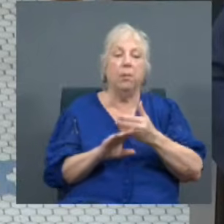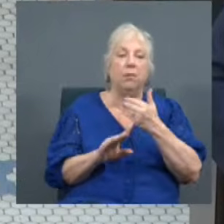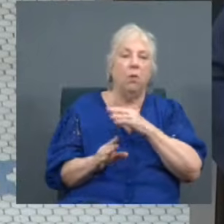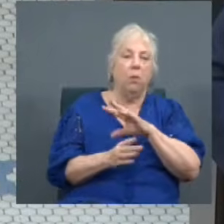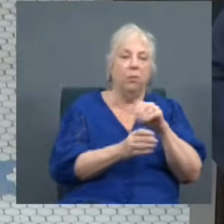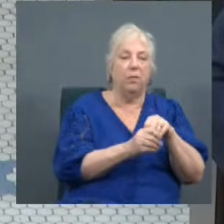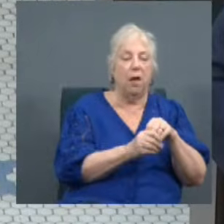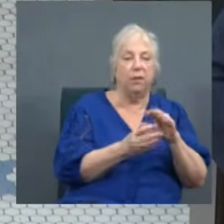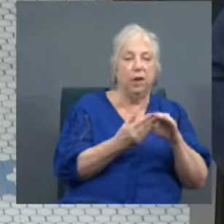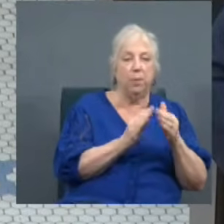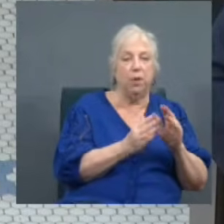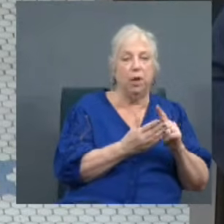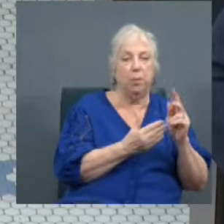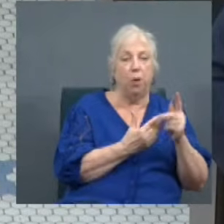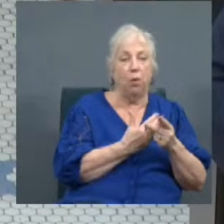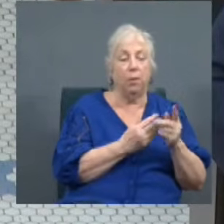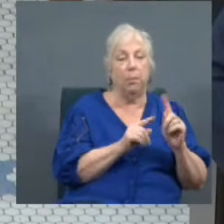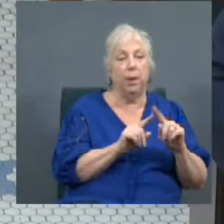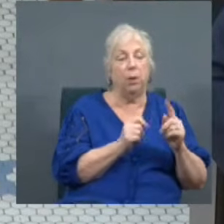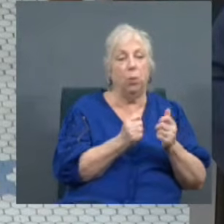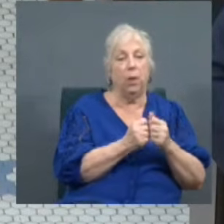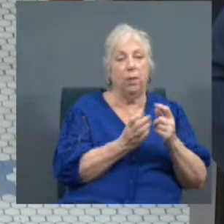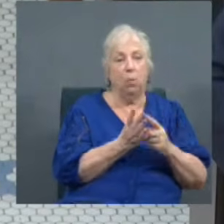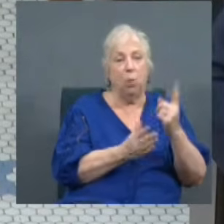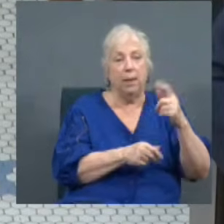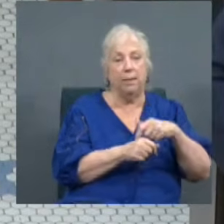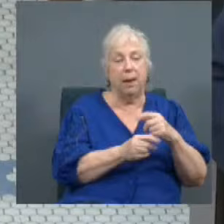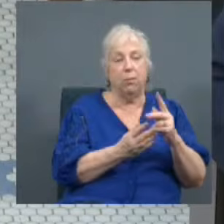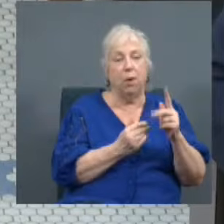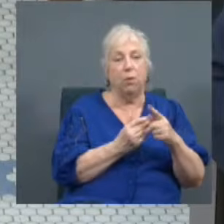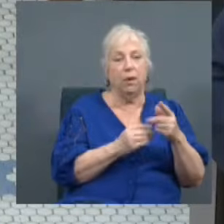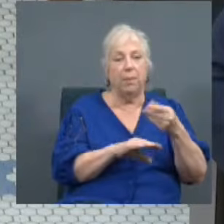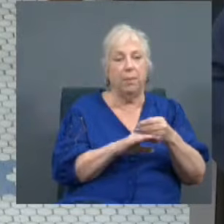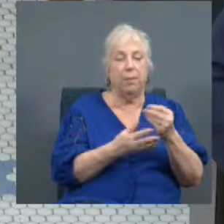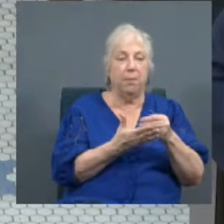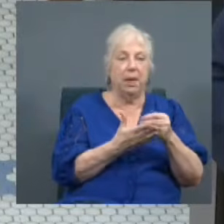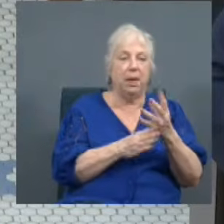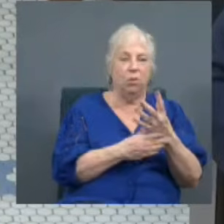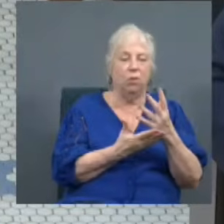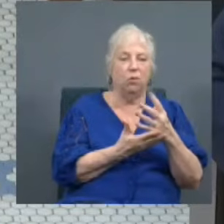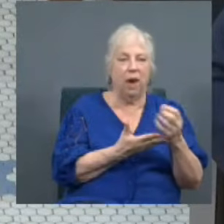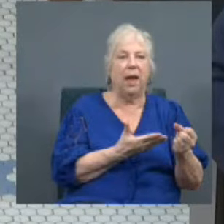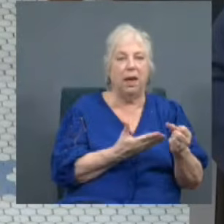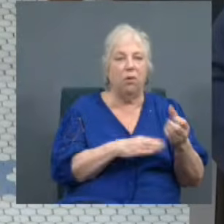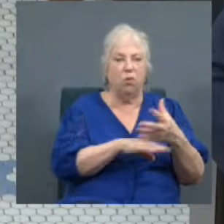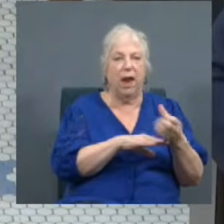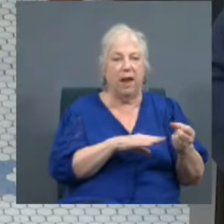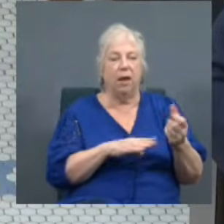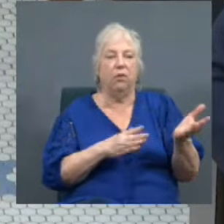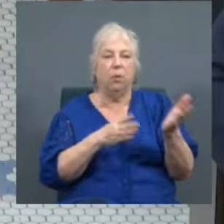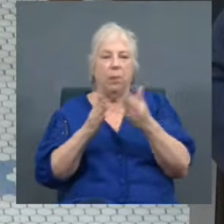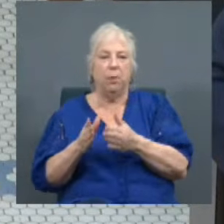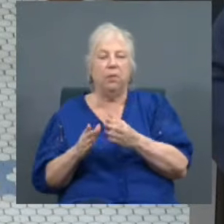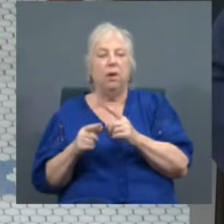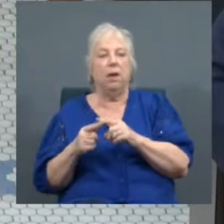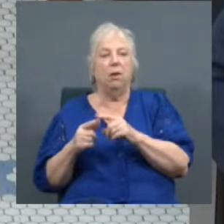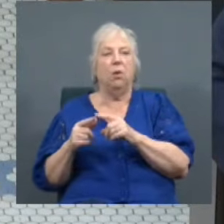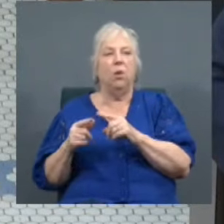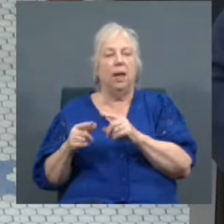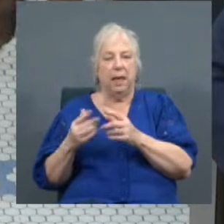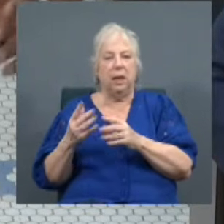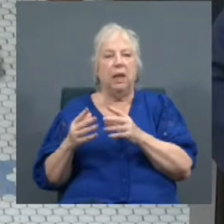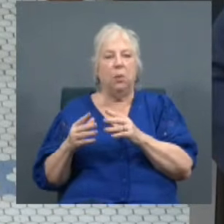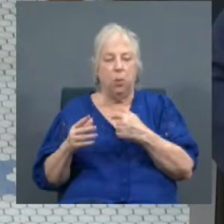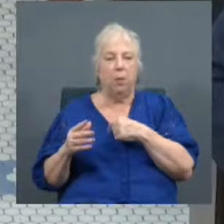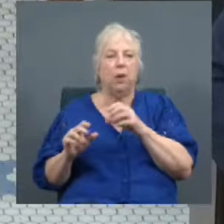that one-time funding that they had, it ran out. So we were able to pick it up and assist community programs with this